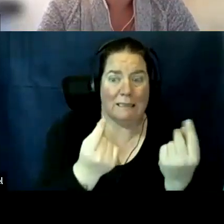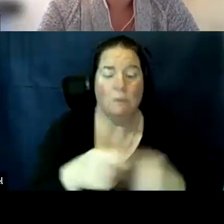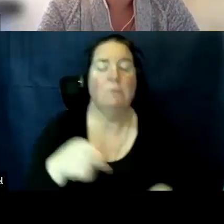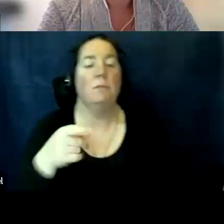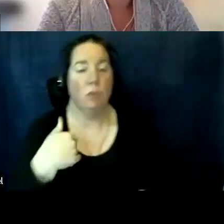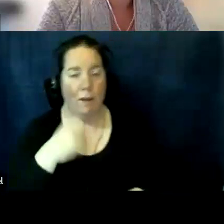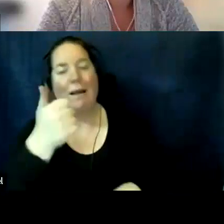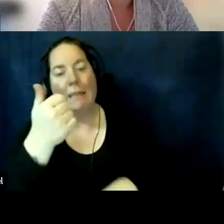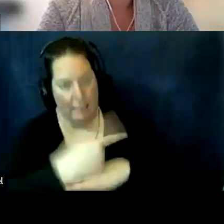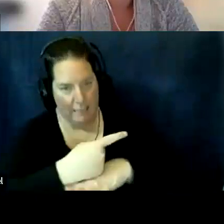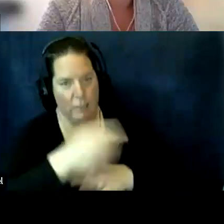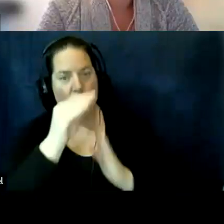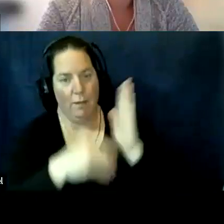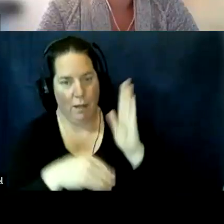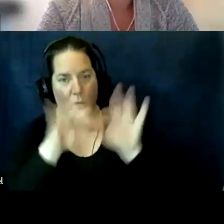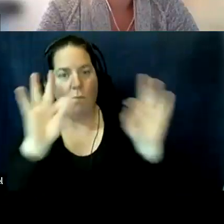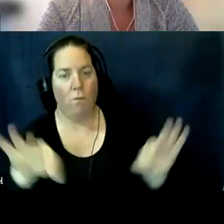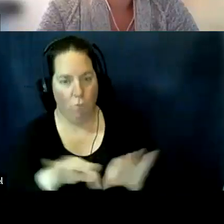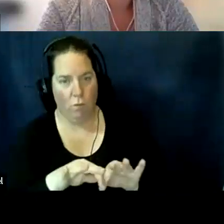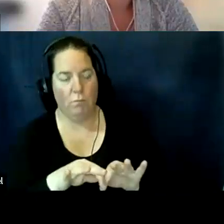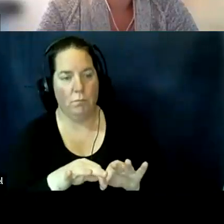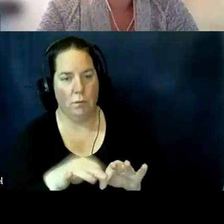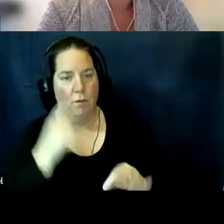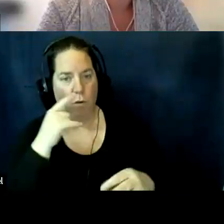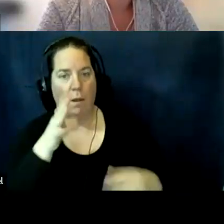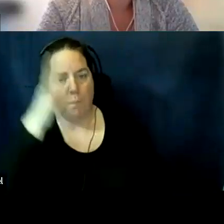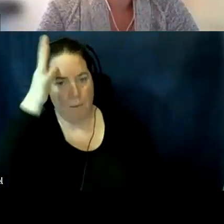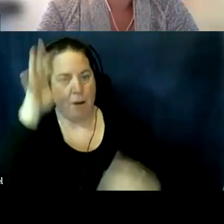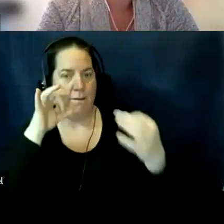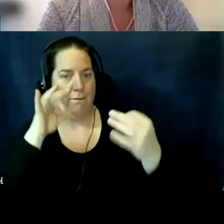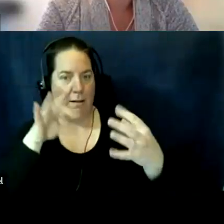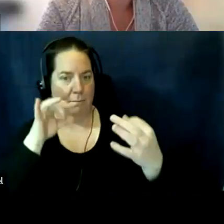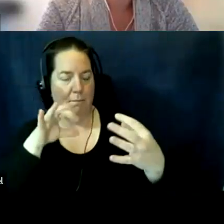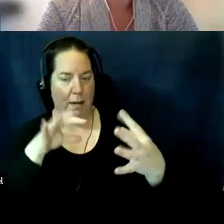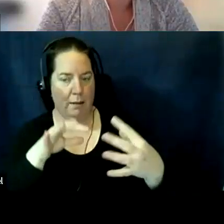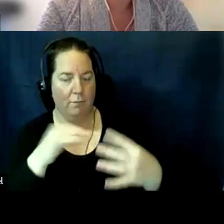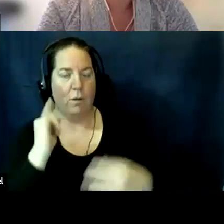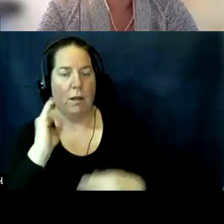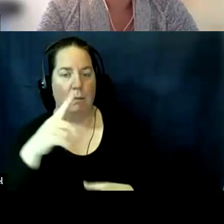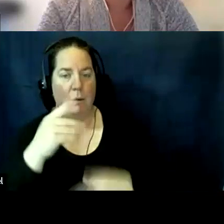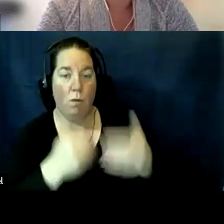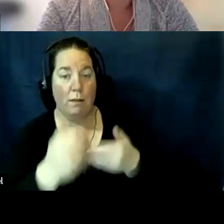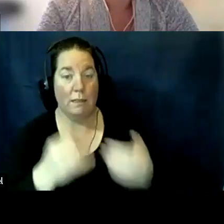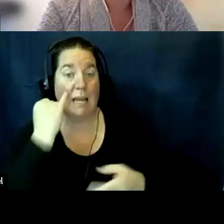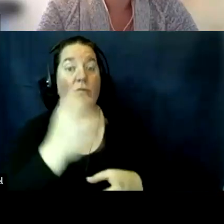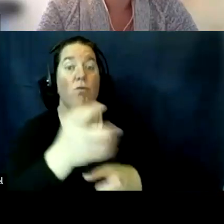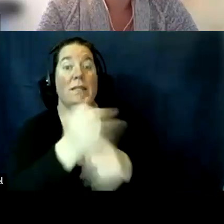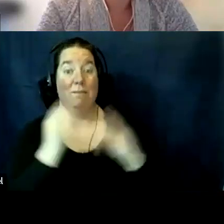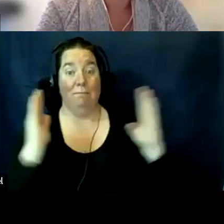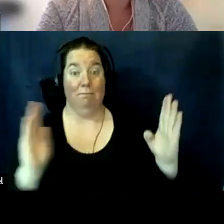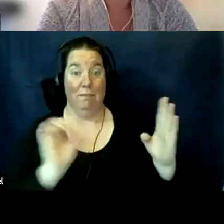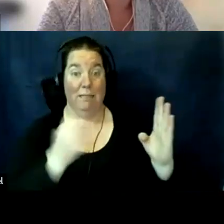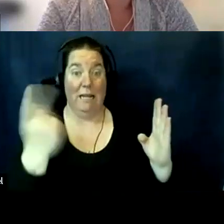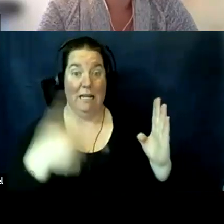10 days to fill out that form related to the parent feedback on the IEP process. And if that document is received within those 10 days,